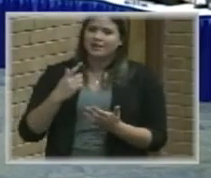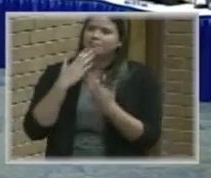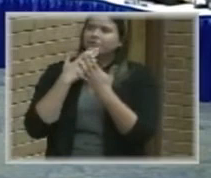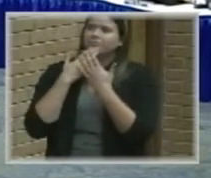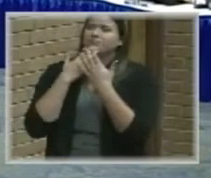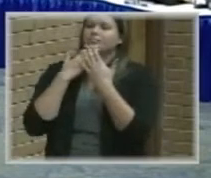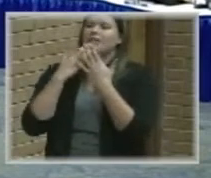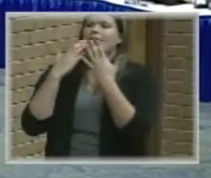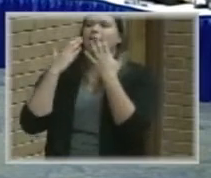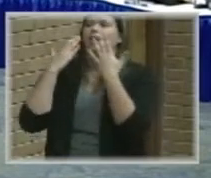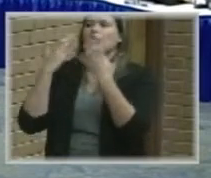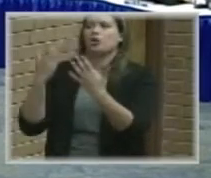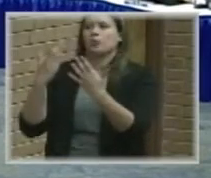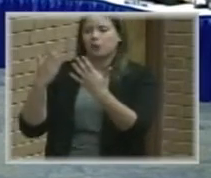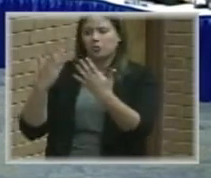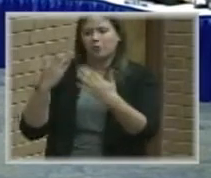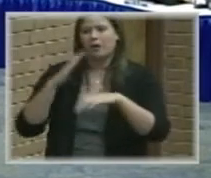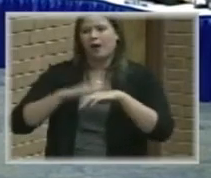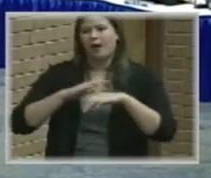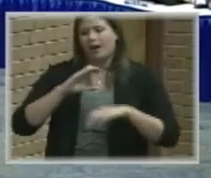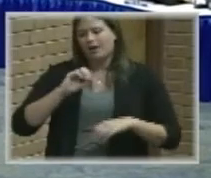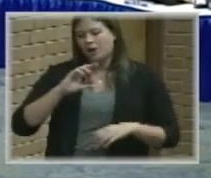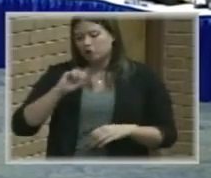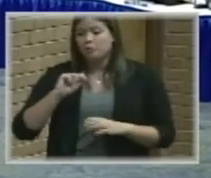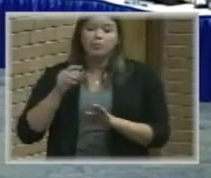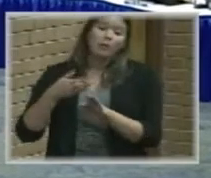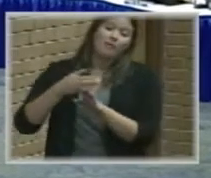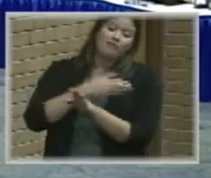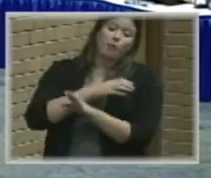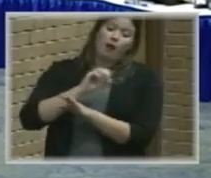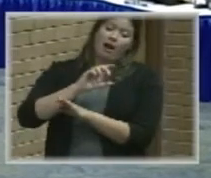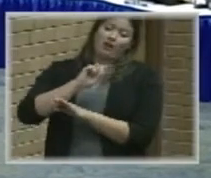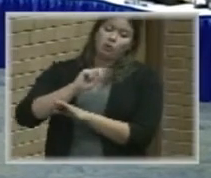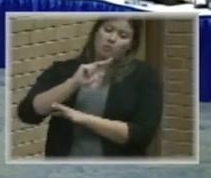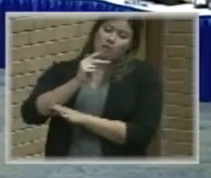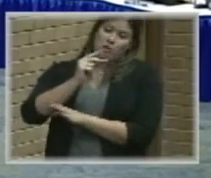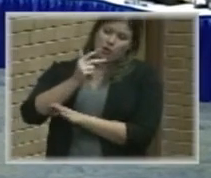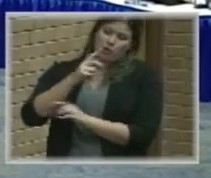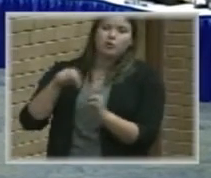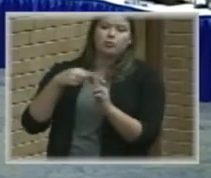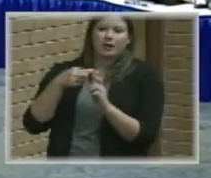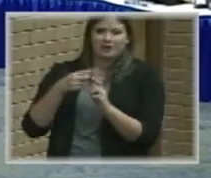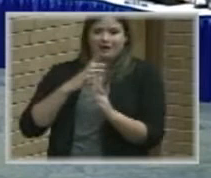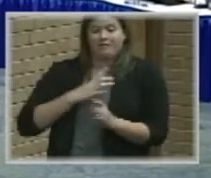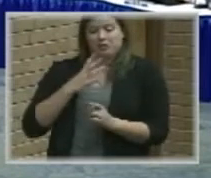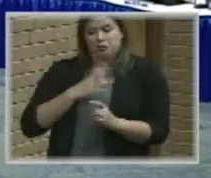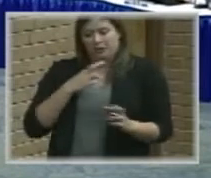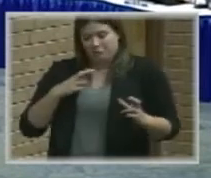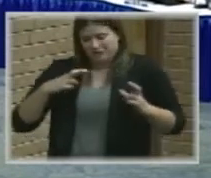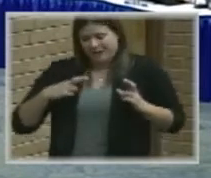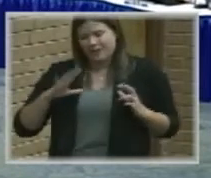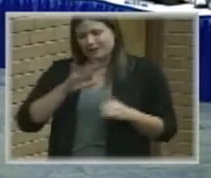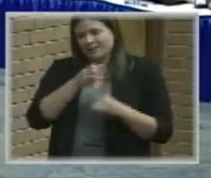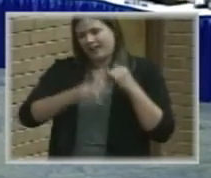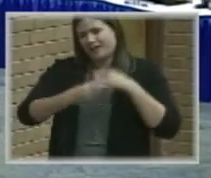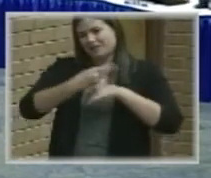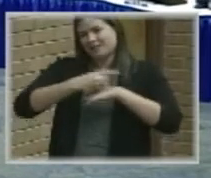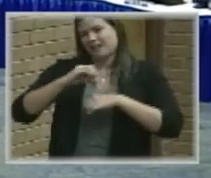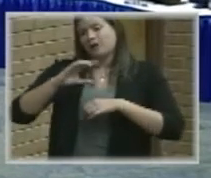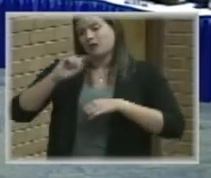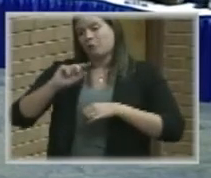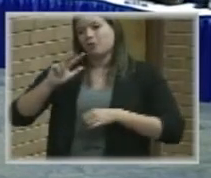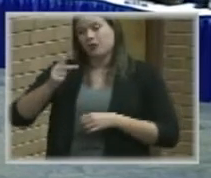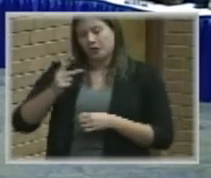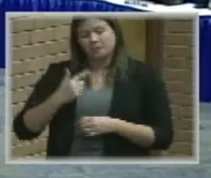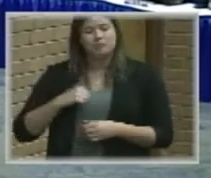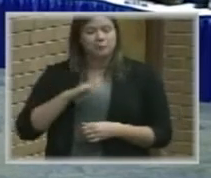big way on October and before October 3rd, which is his last day, and we're going to miss you, Dave.